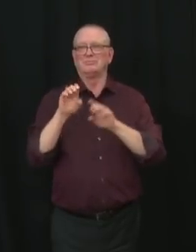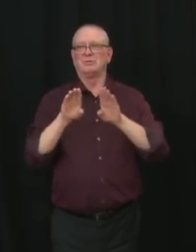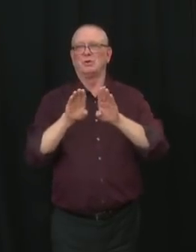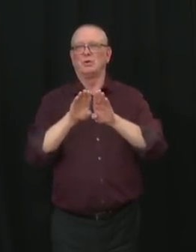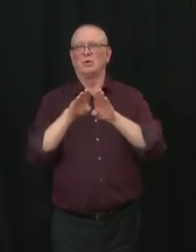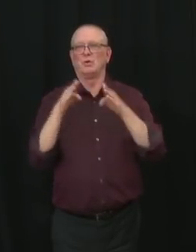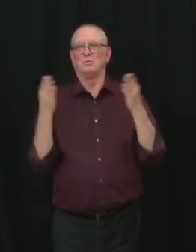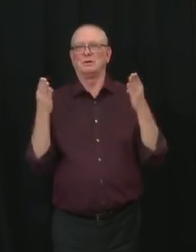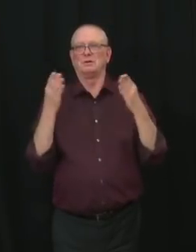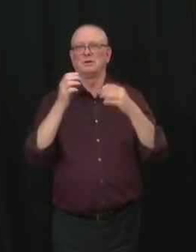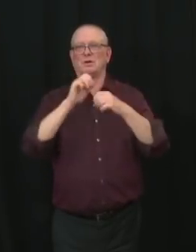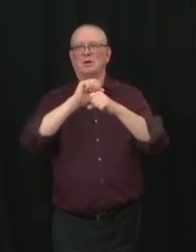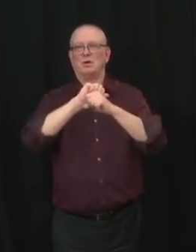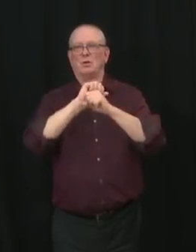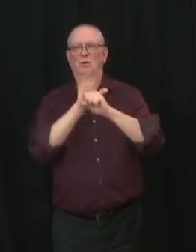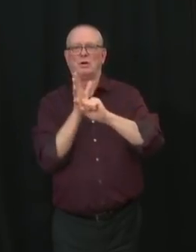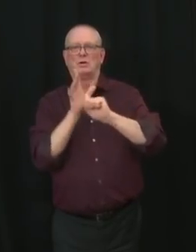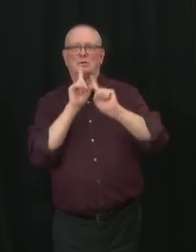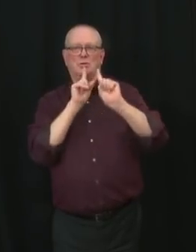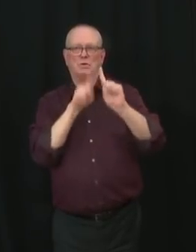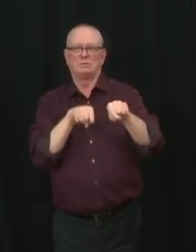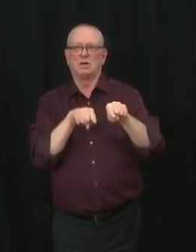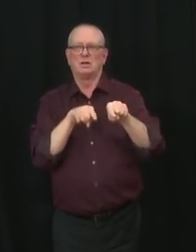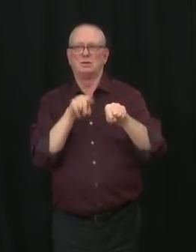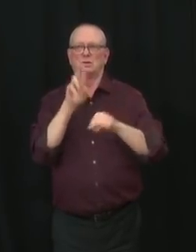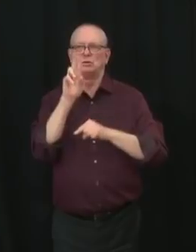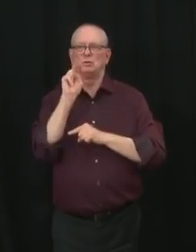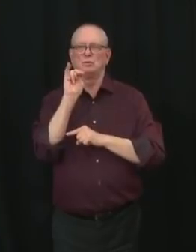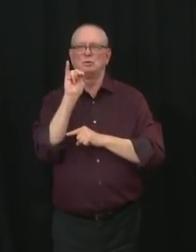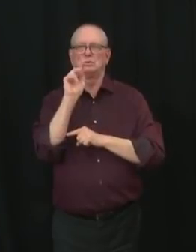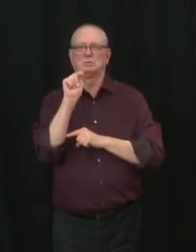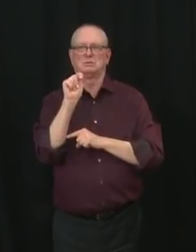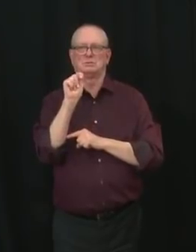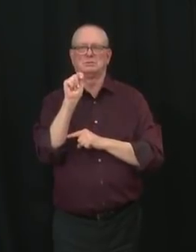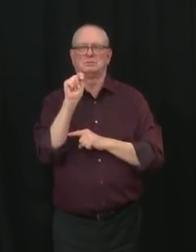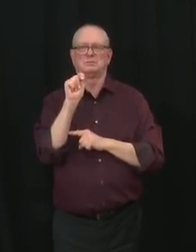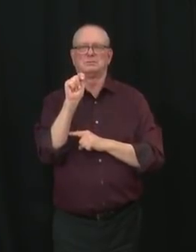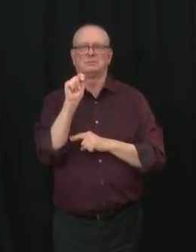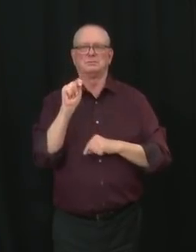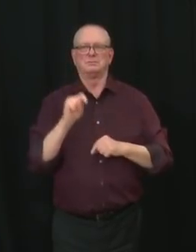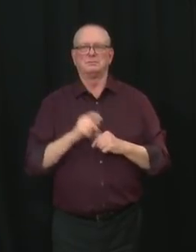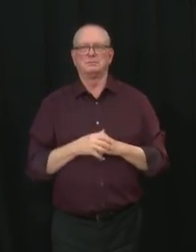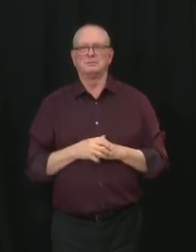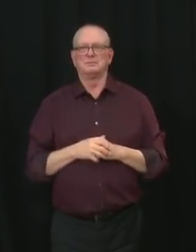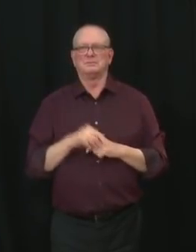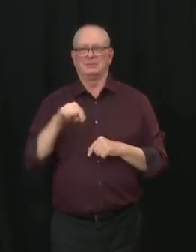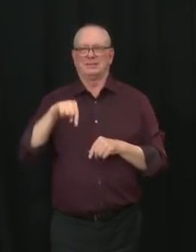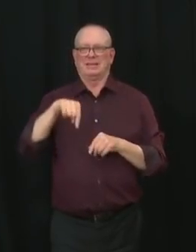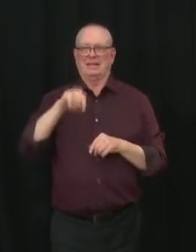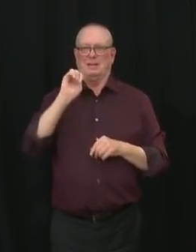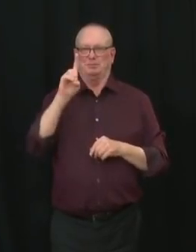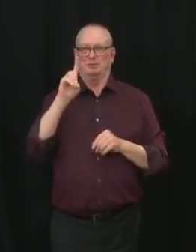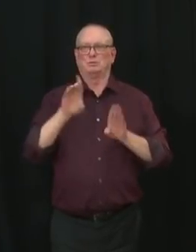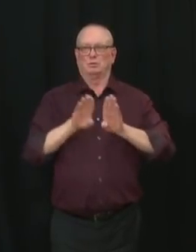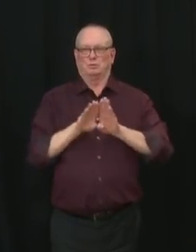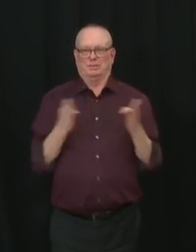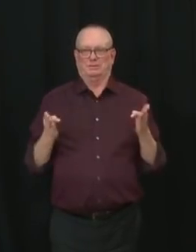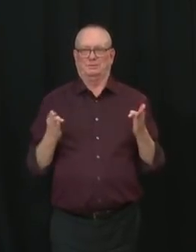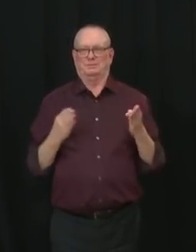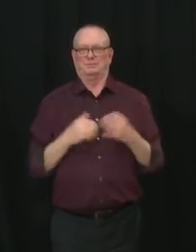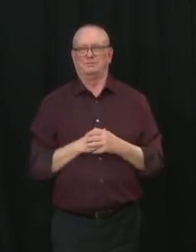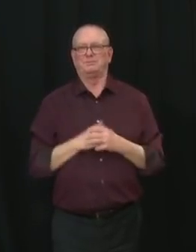week. So this is a kind of overflow capacity for patients who are